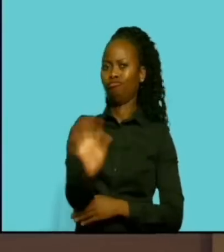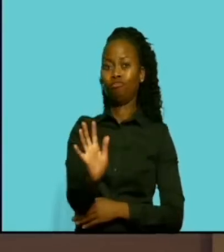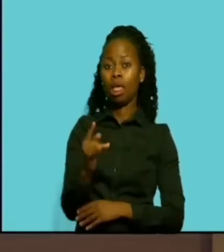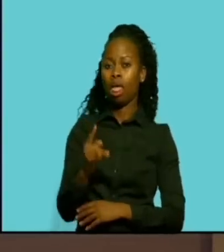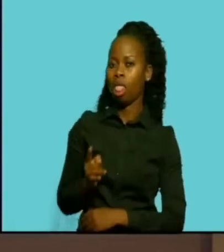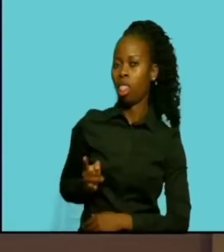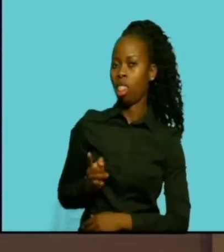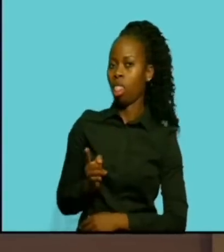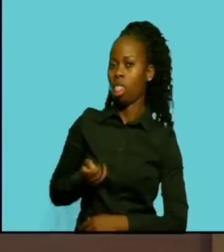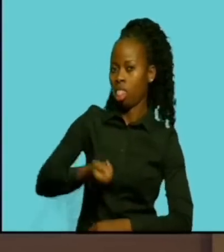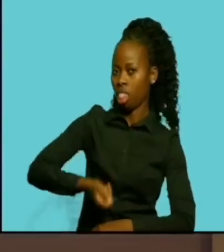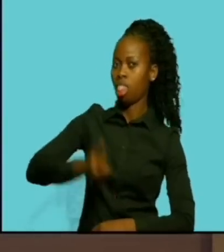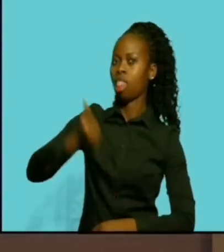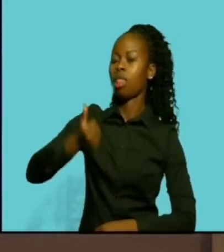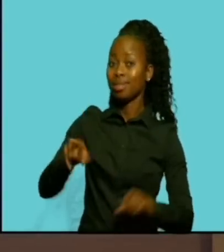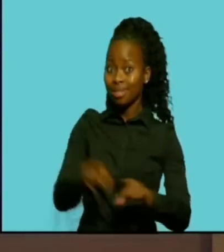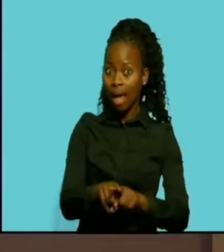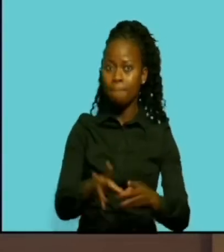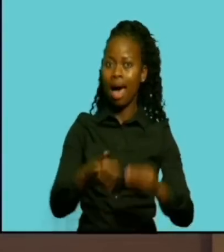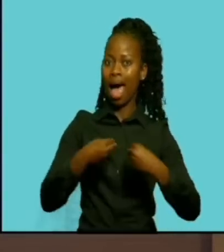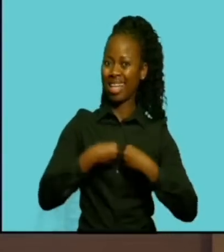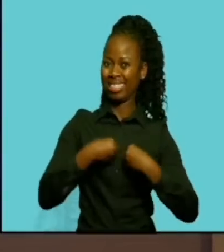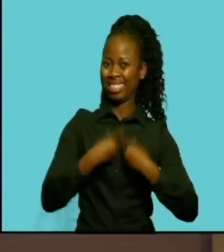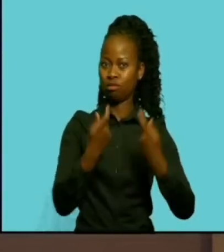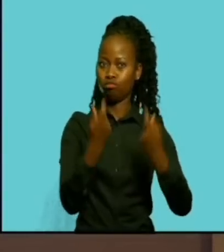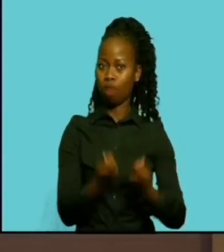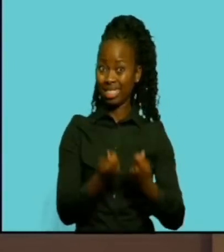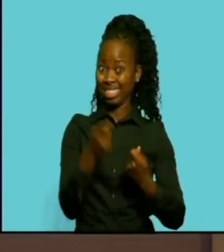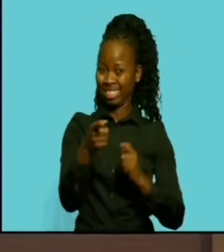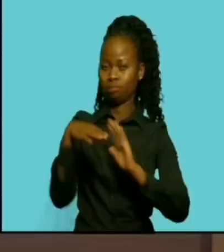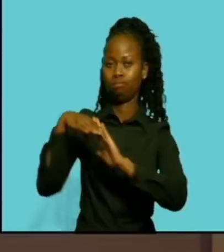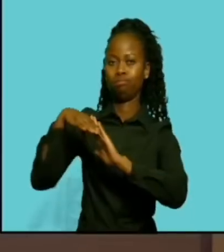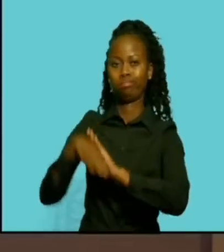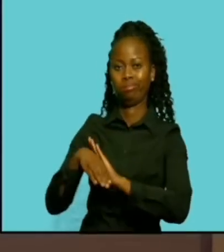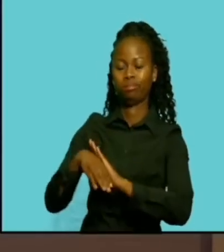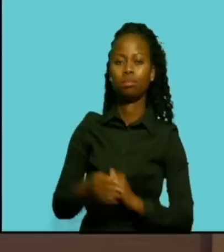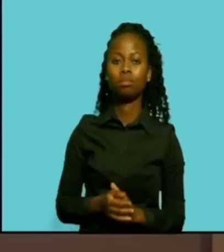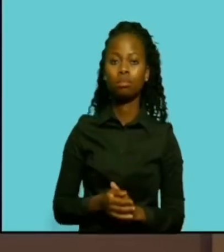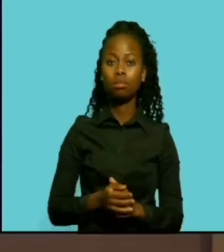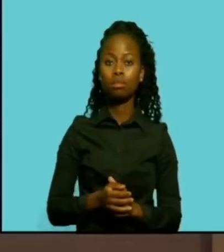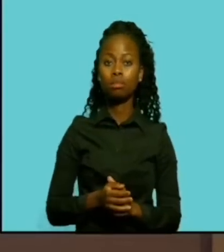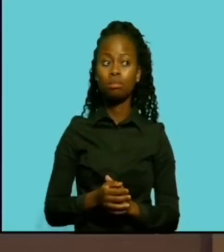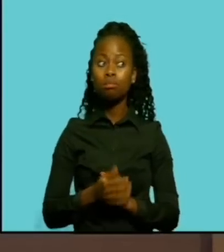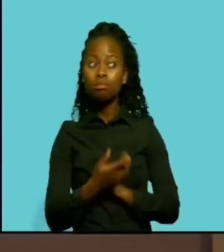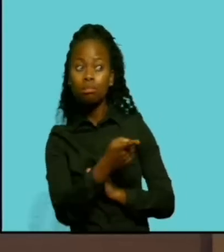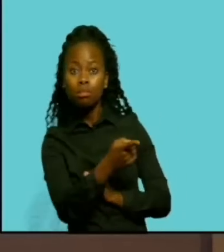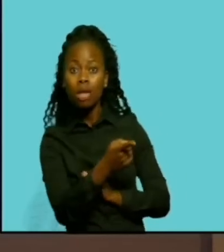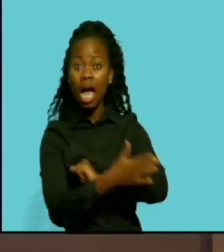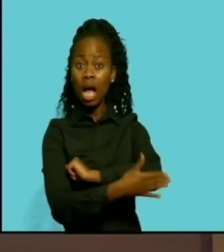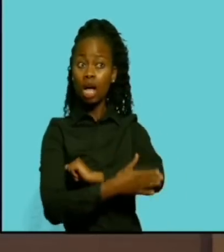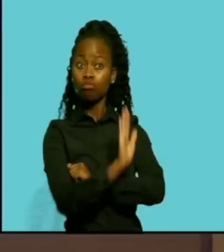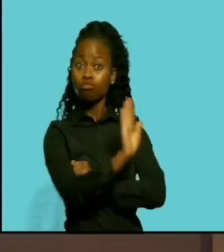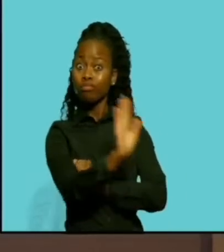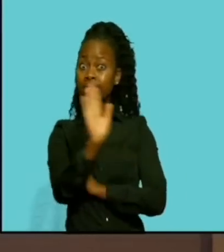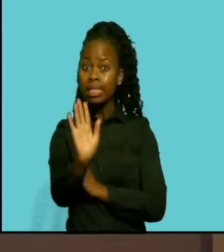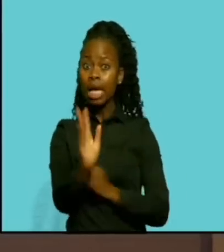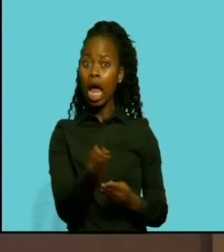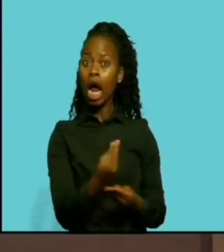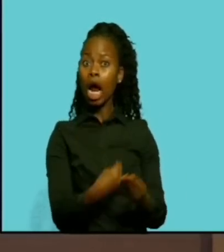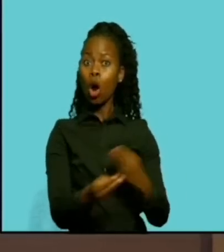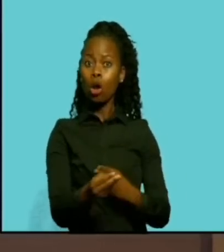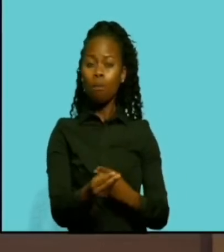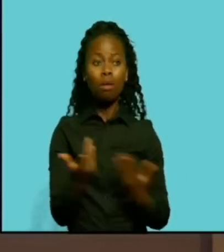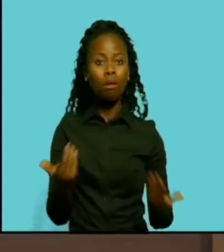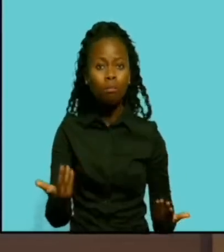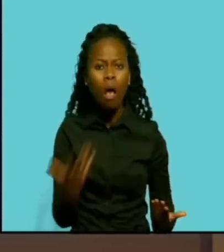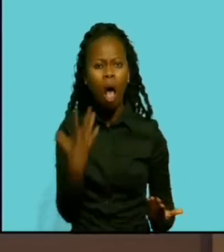sharply. Economies that failed to take advantage of better global conditions or to reduce large